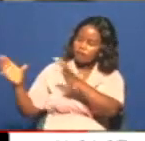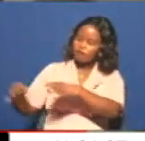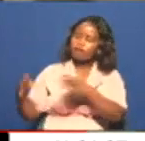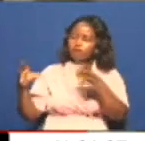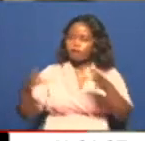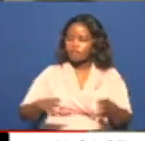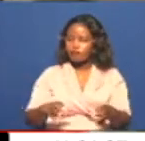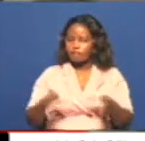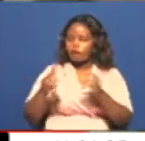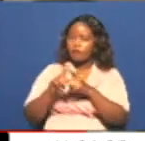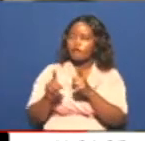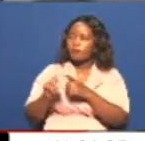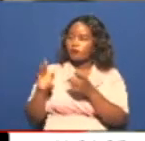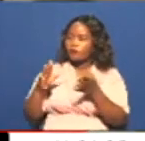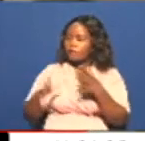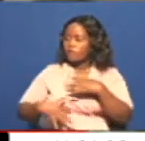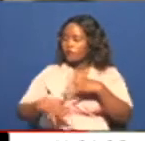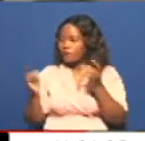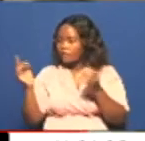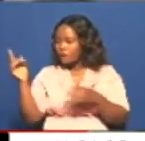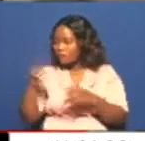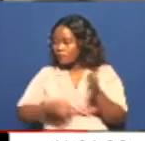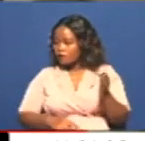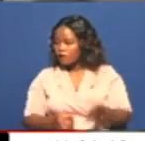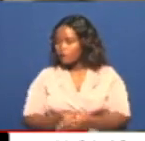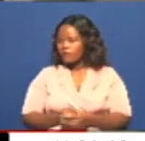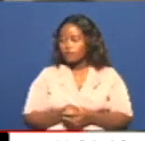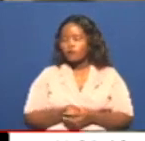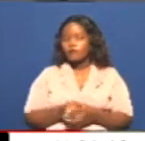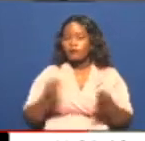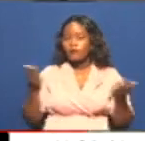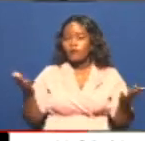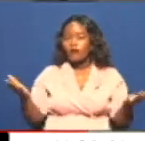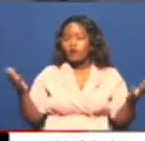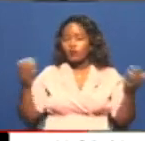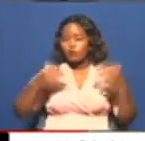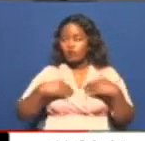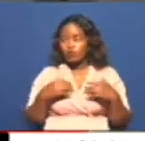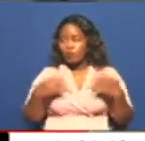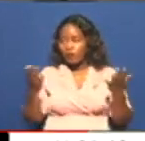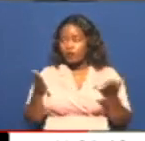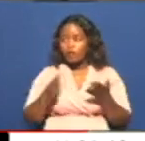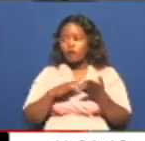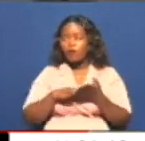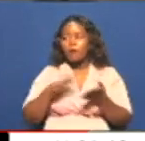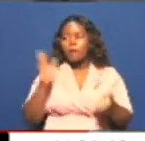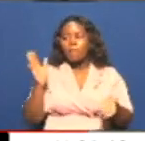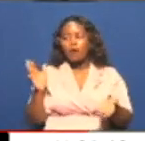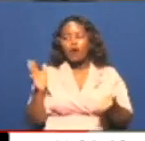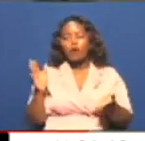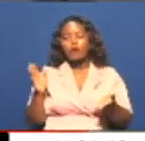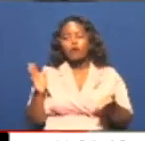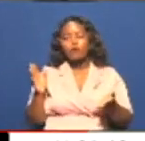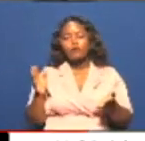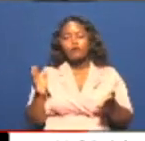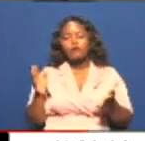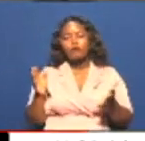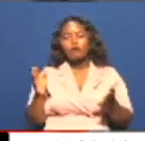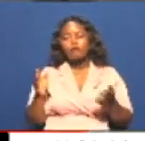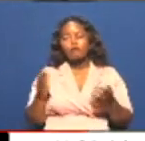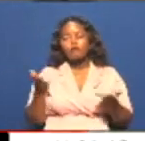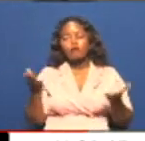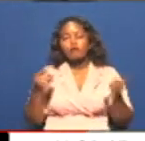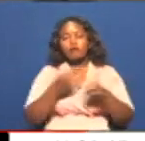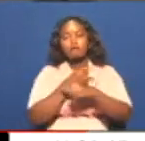interest for us is as to the polarity, the extent of the polarities of the different